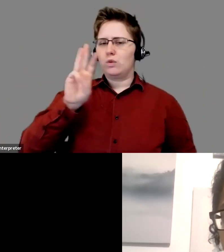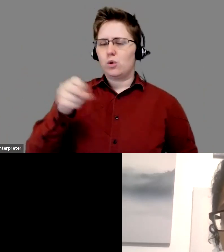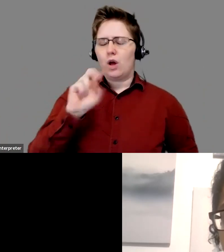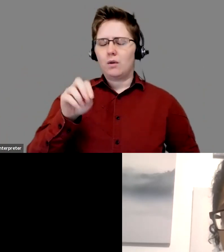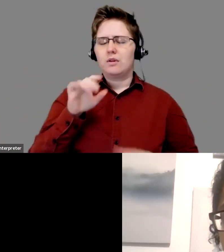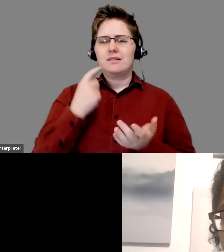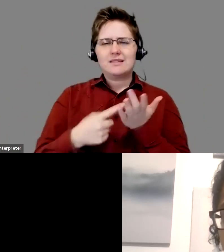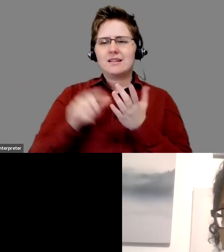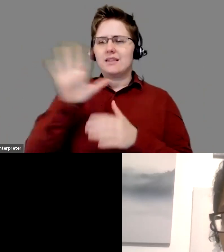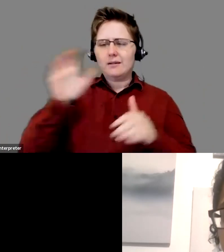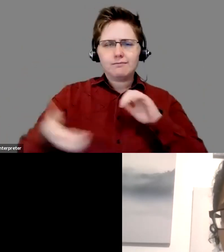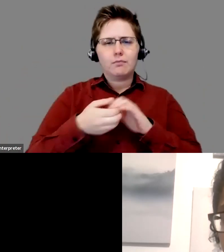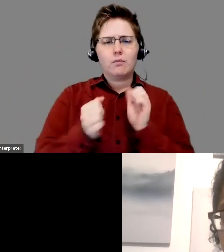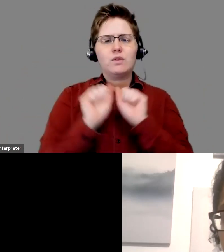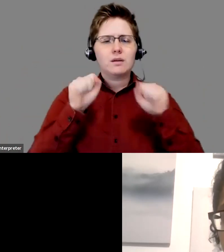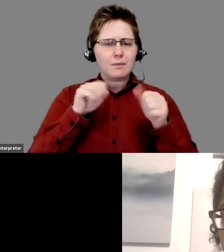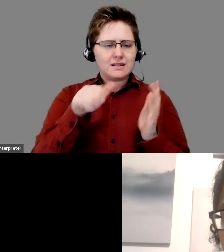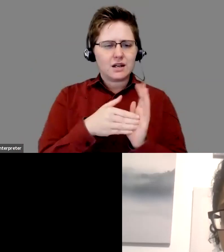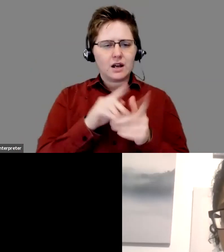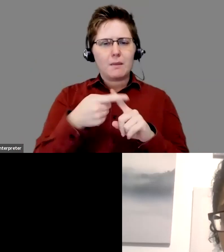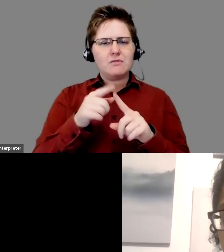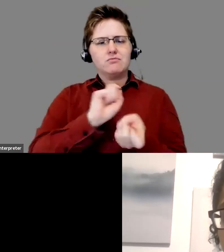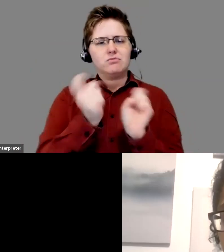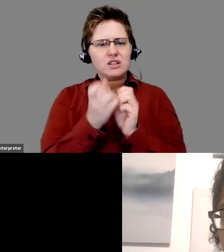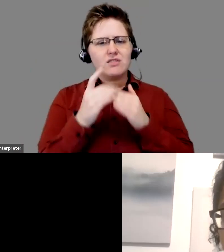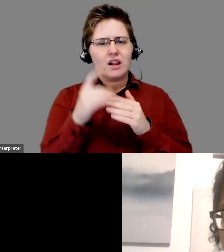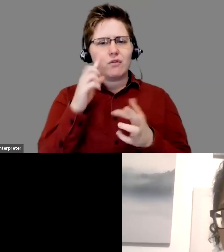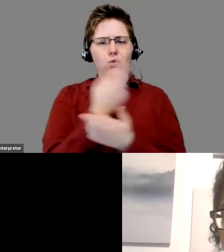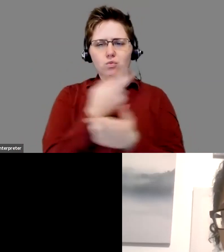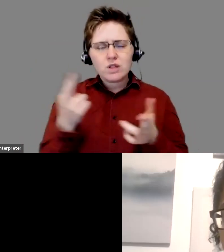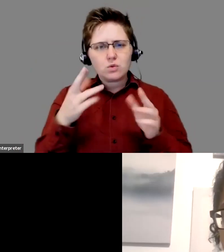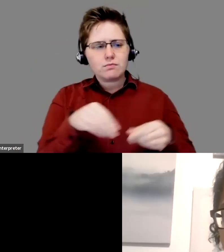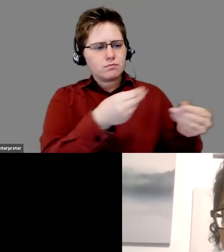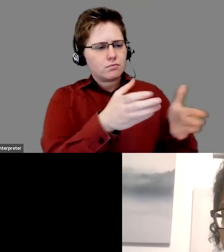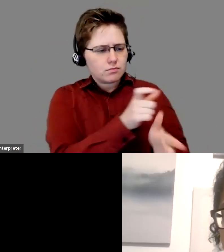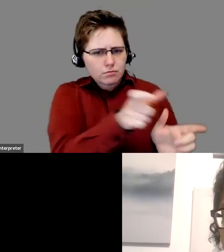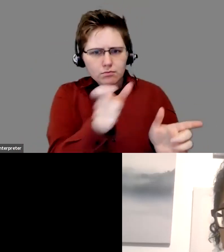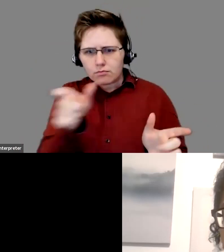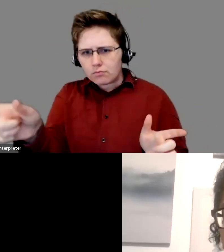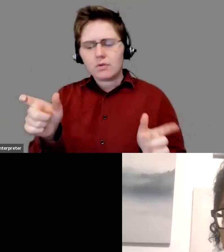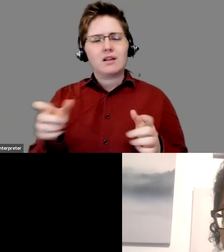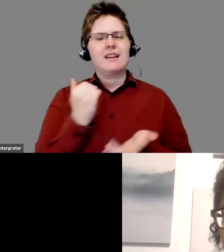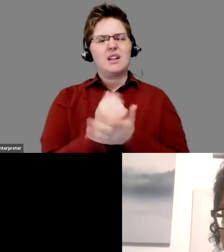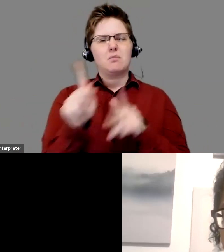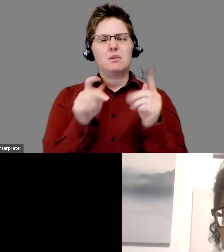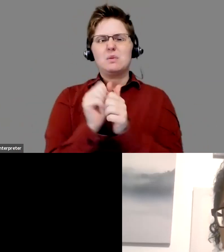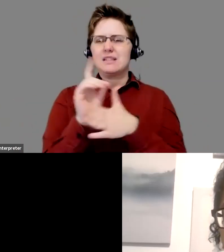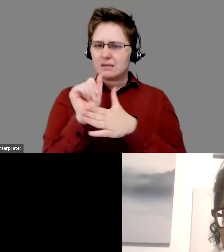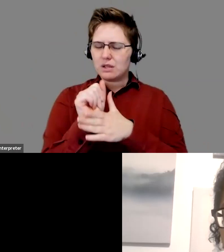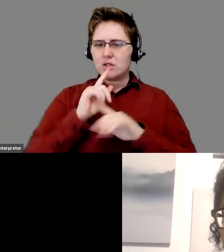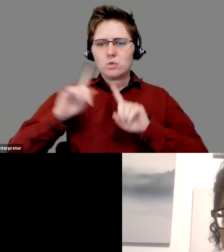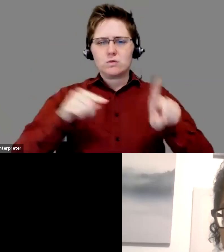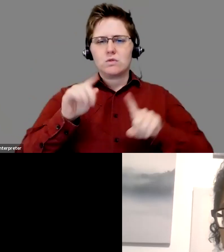collaboration with the Ability Center on the revision of guidelines for resource allocation in order to help people with disabilities in response